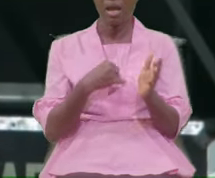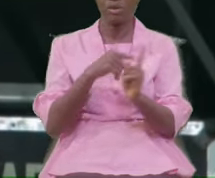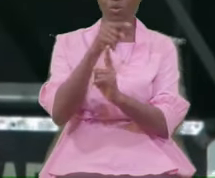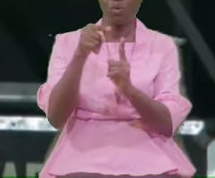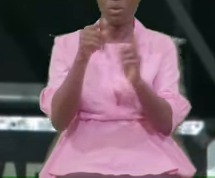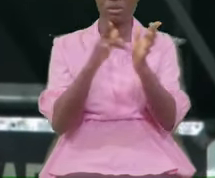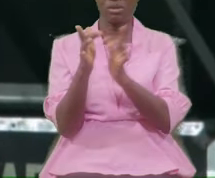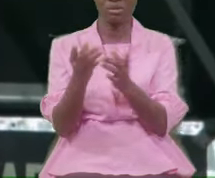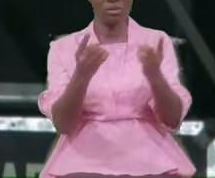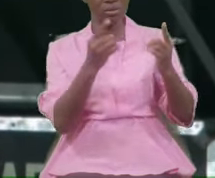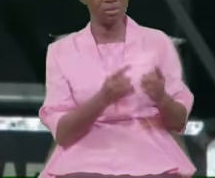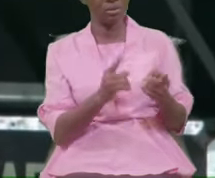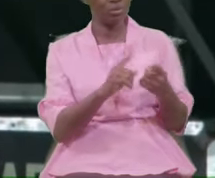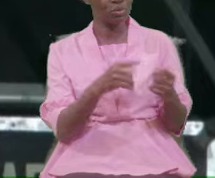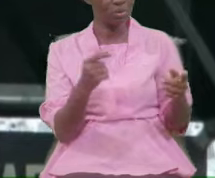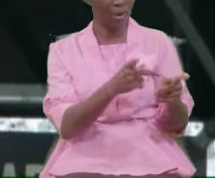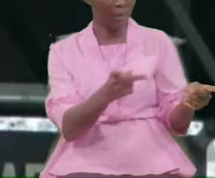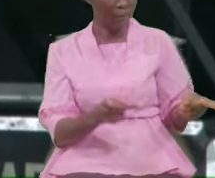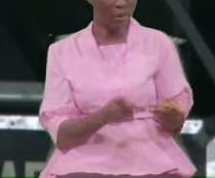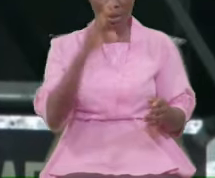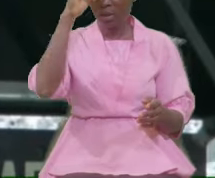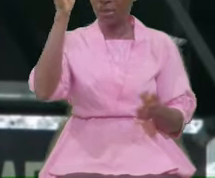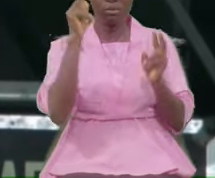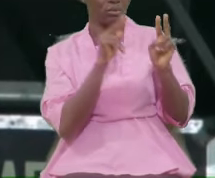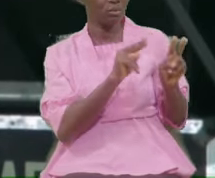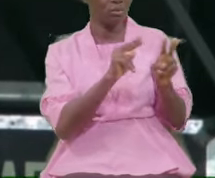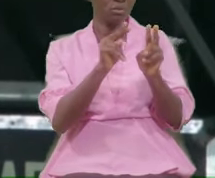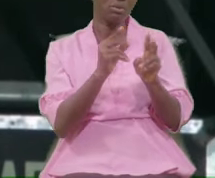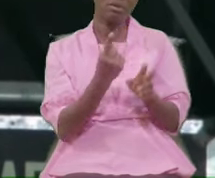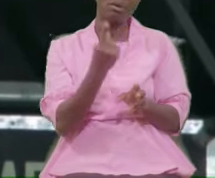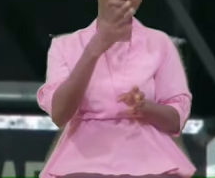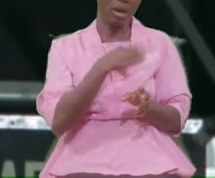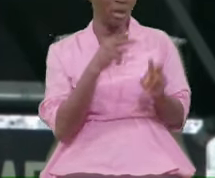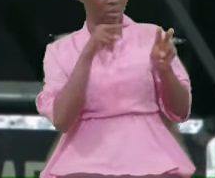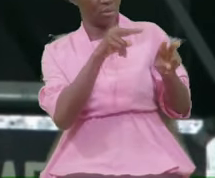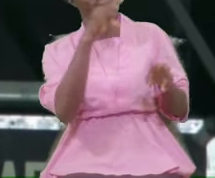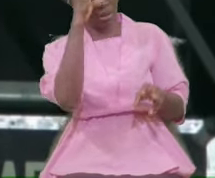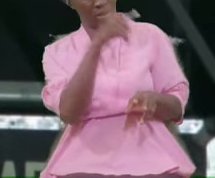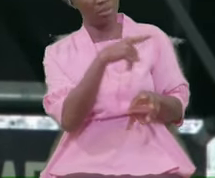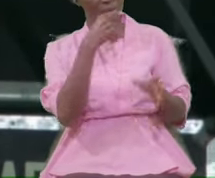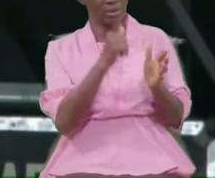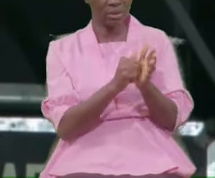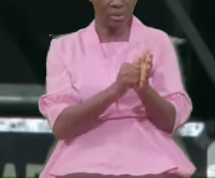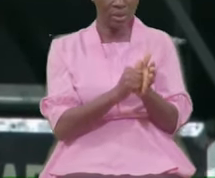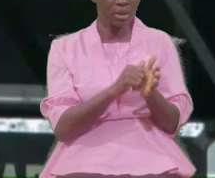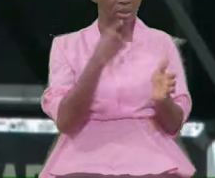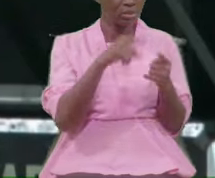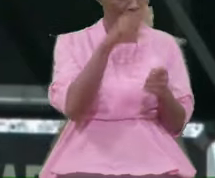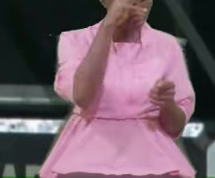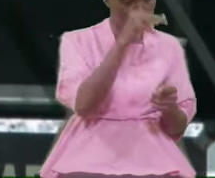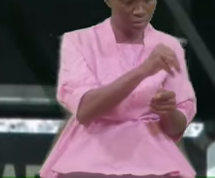place he looked up saw him and said unto him